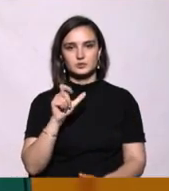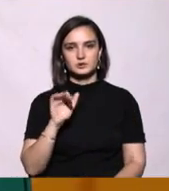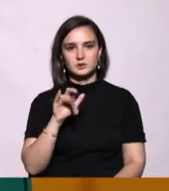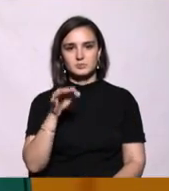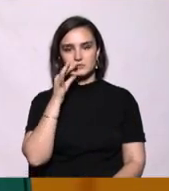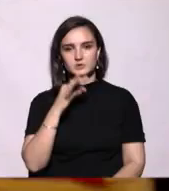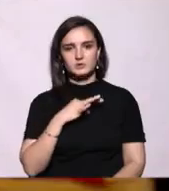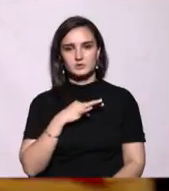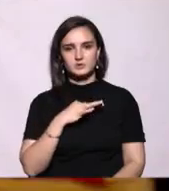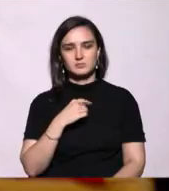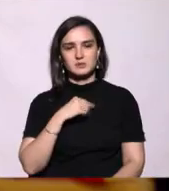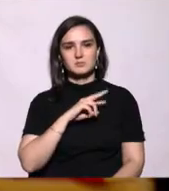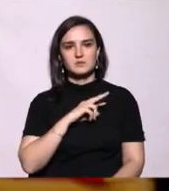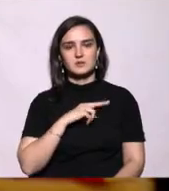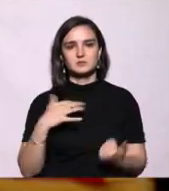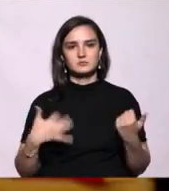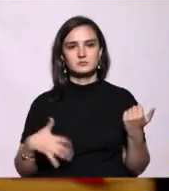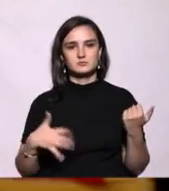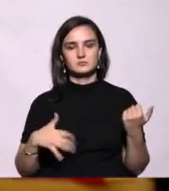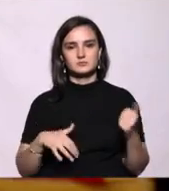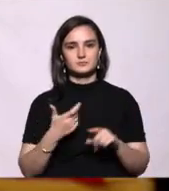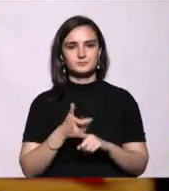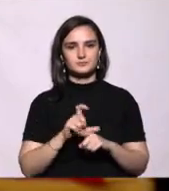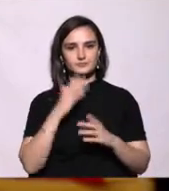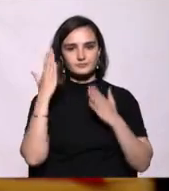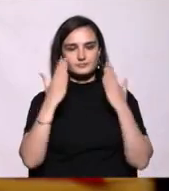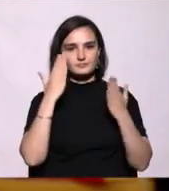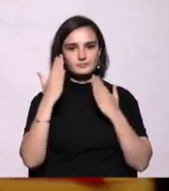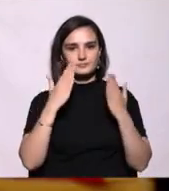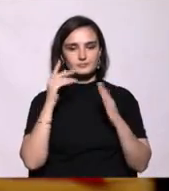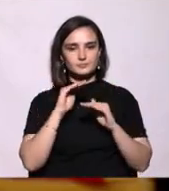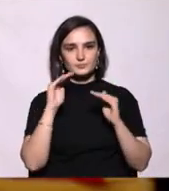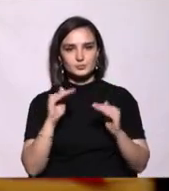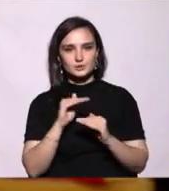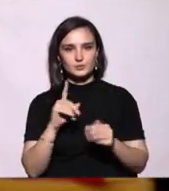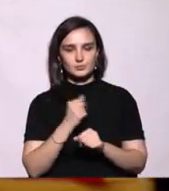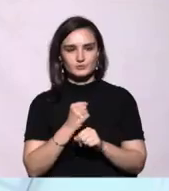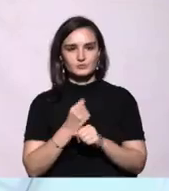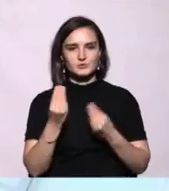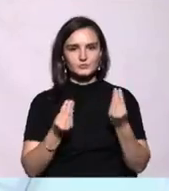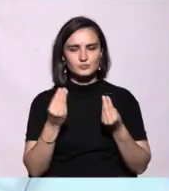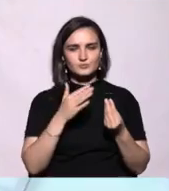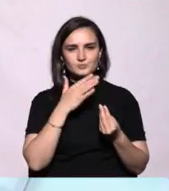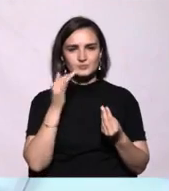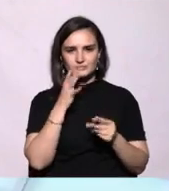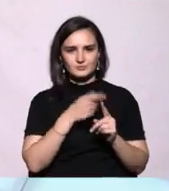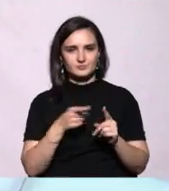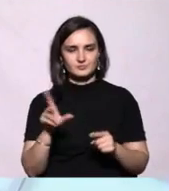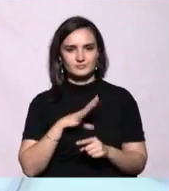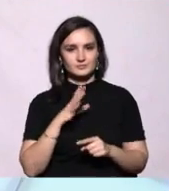And I love to play the guitar. It's so much fun to make music. I've been playing for so long.